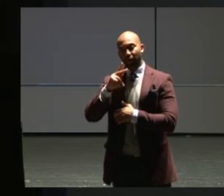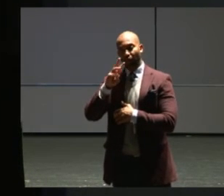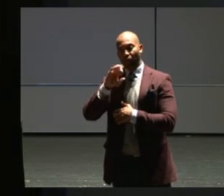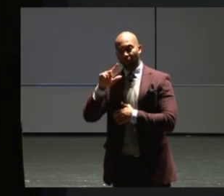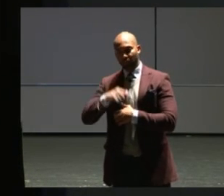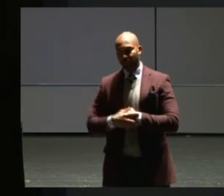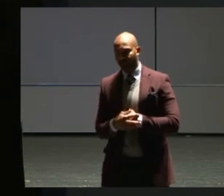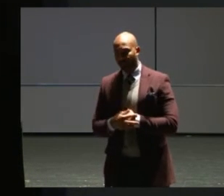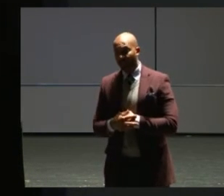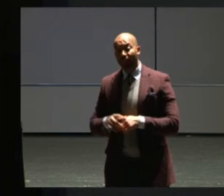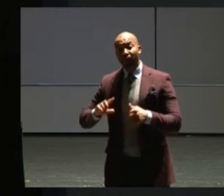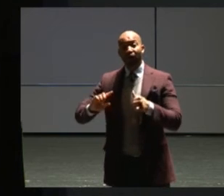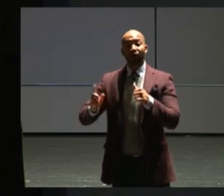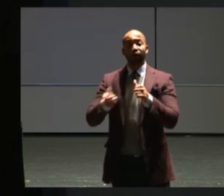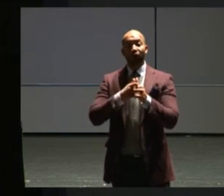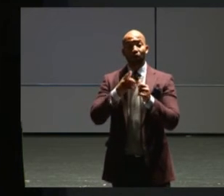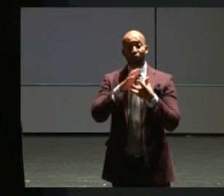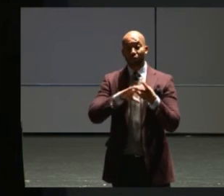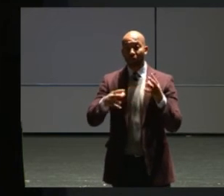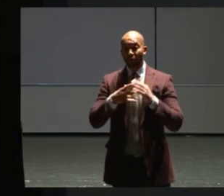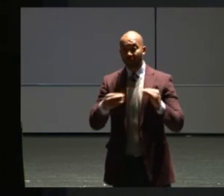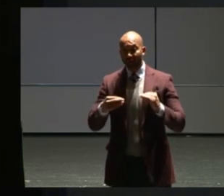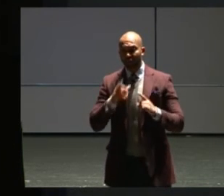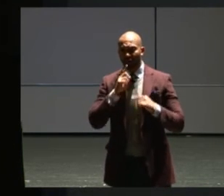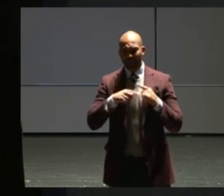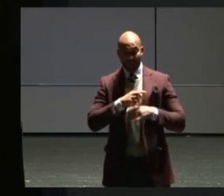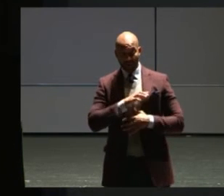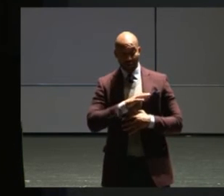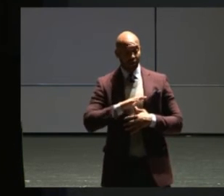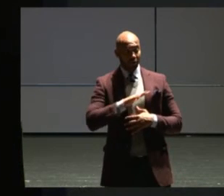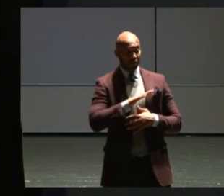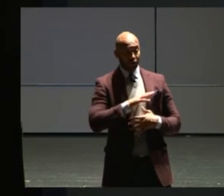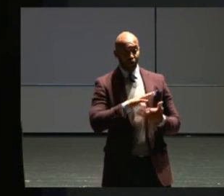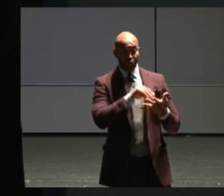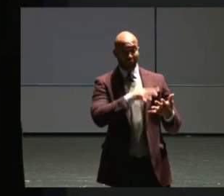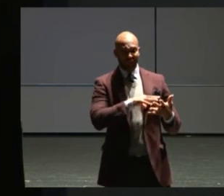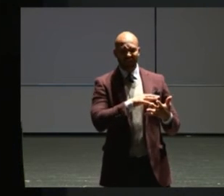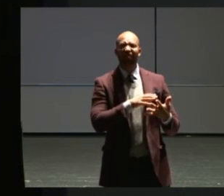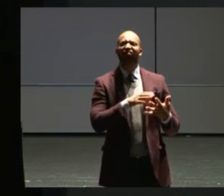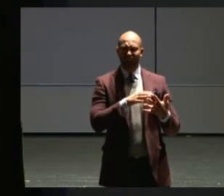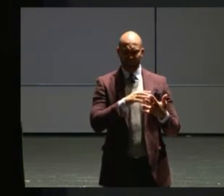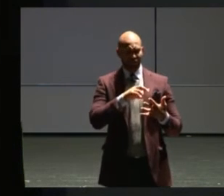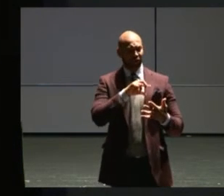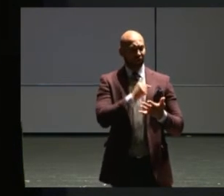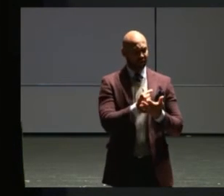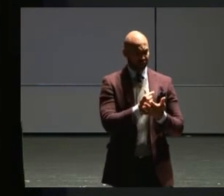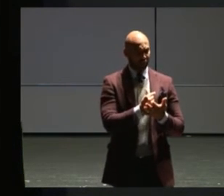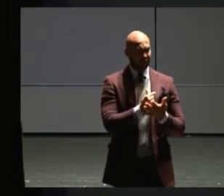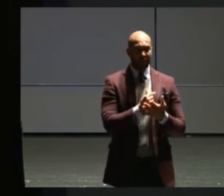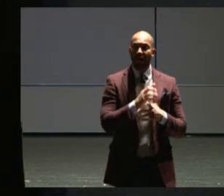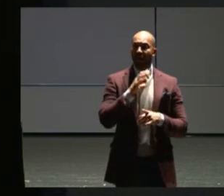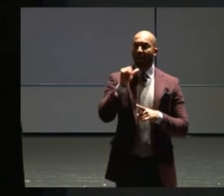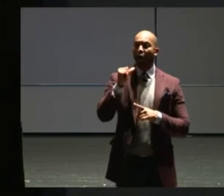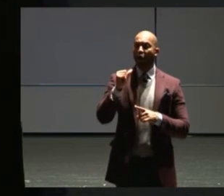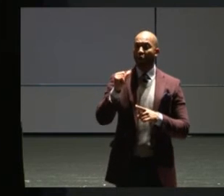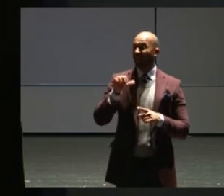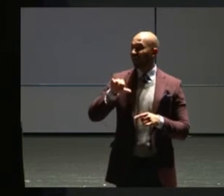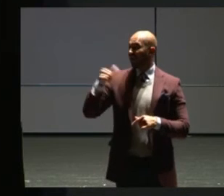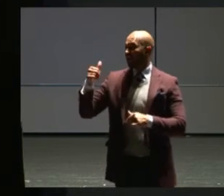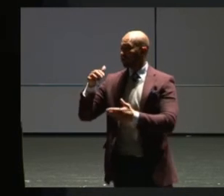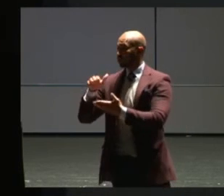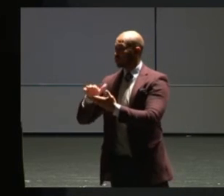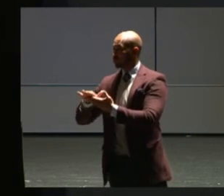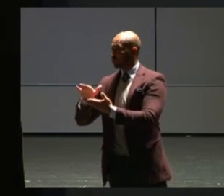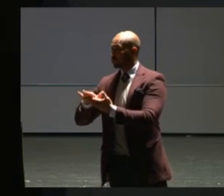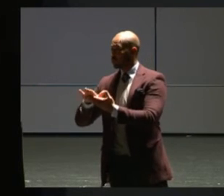how our students have gone to a greater degree on to success than any other university from which they recruit. In fact,